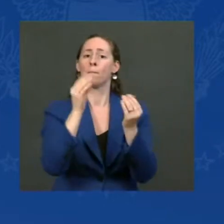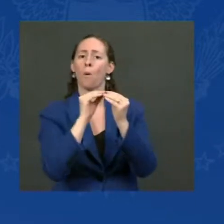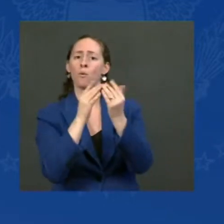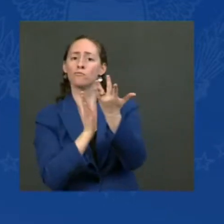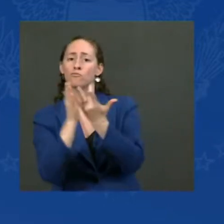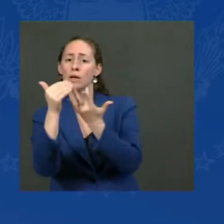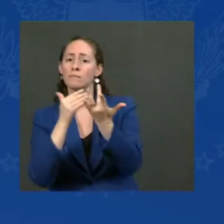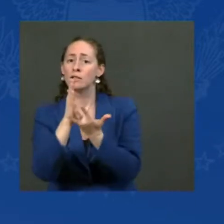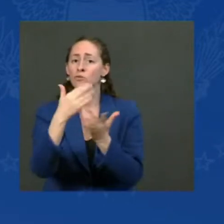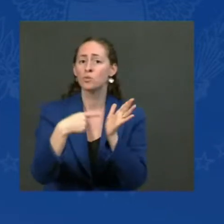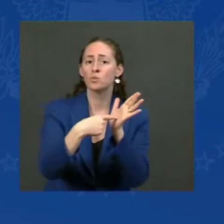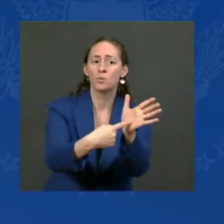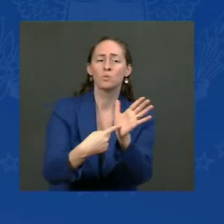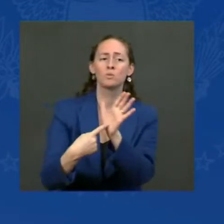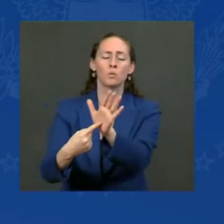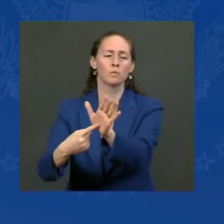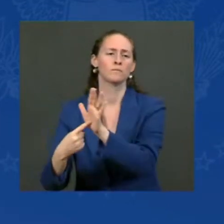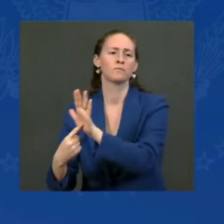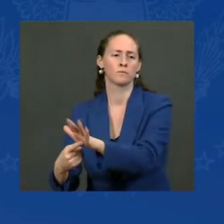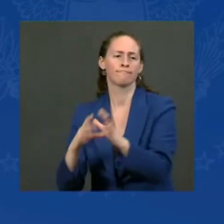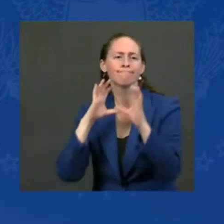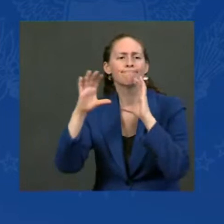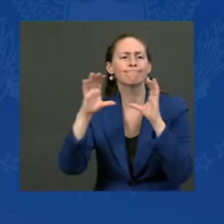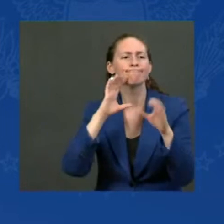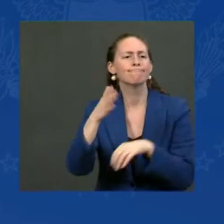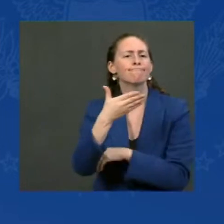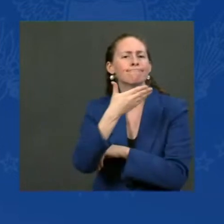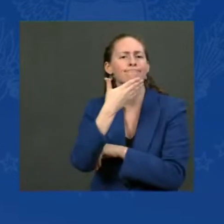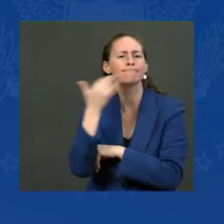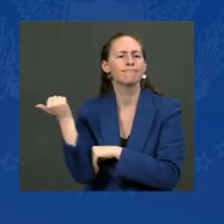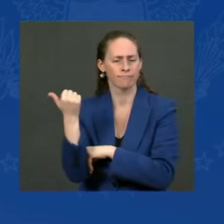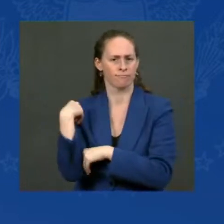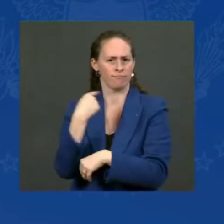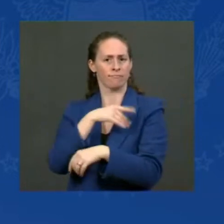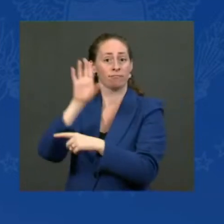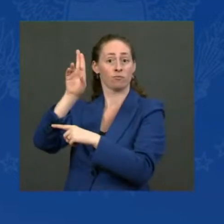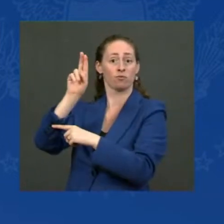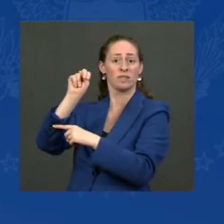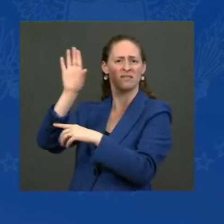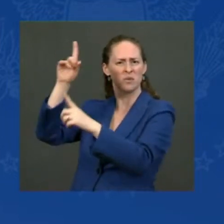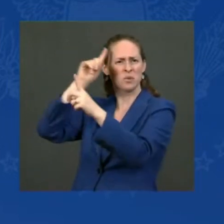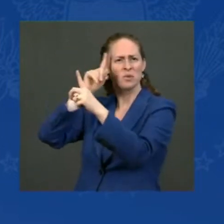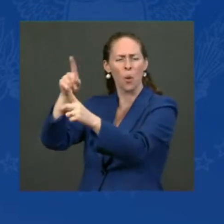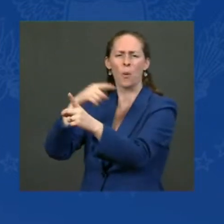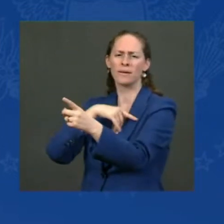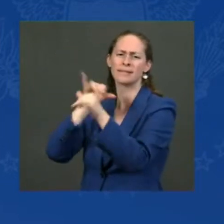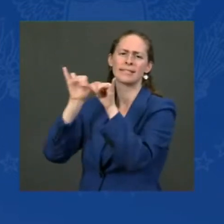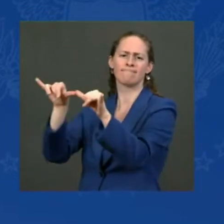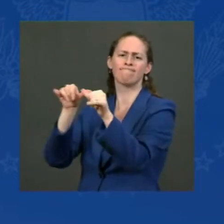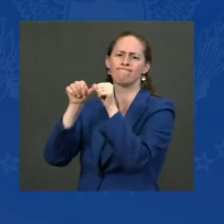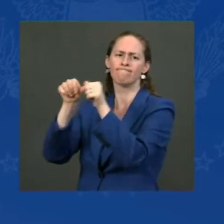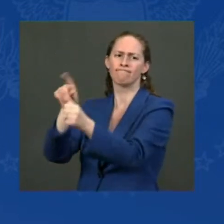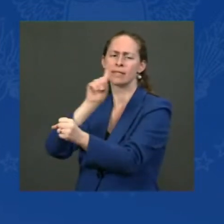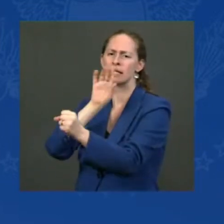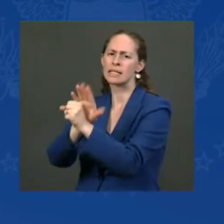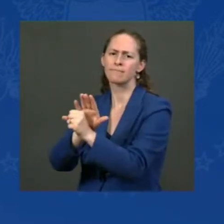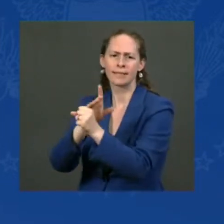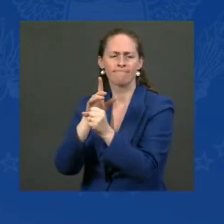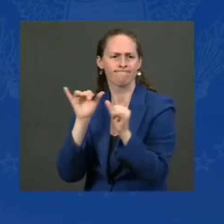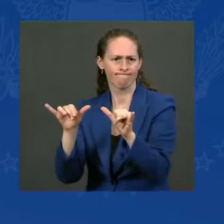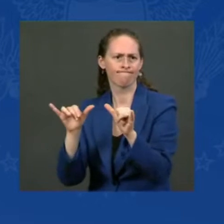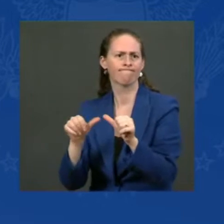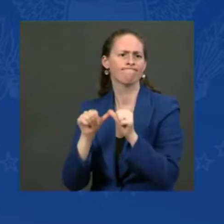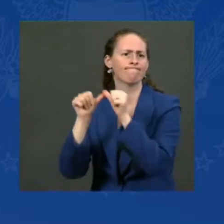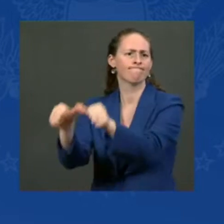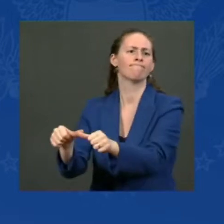grounded and fully consistent with the United Nations mission and the values we've agreed to when we drafted this